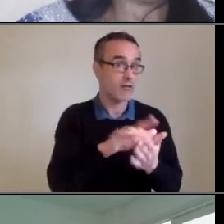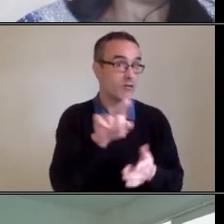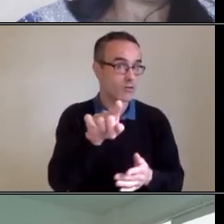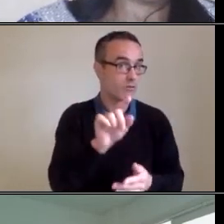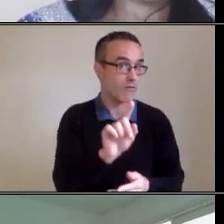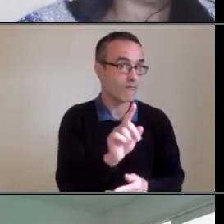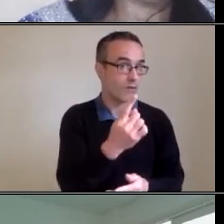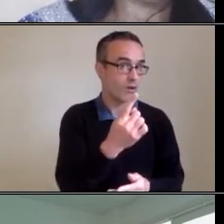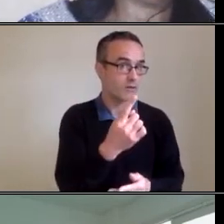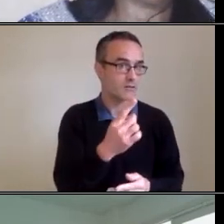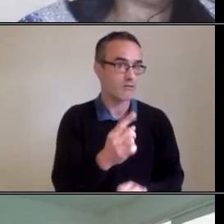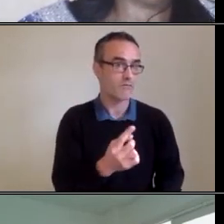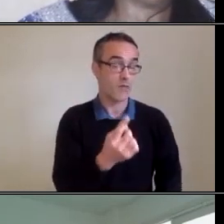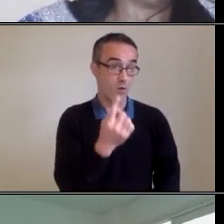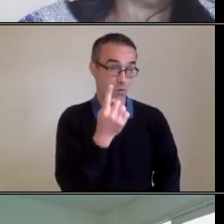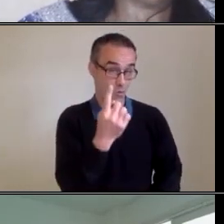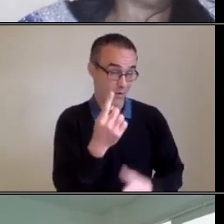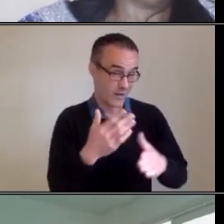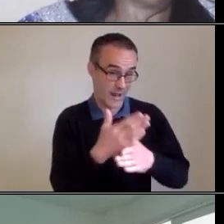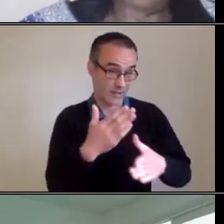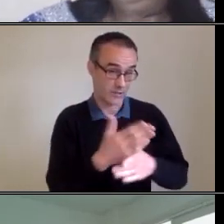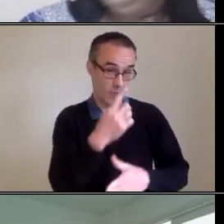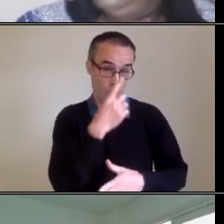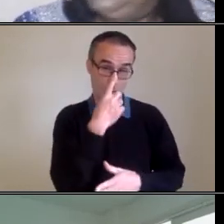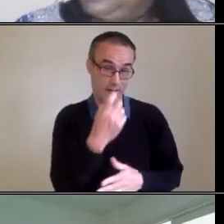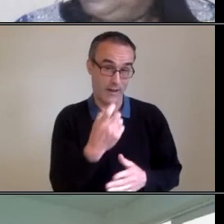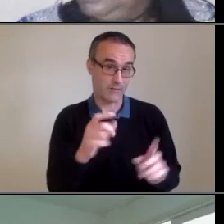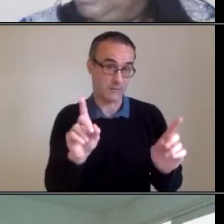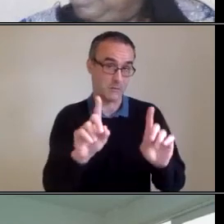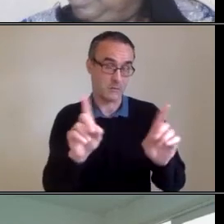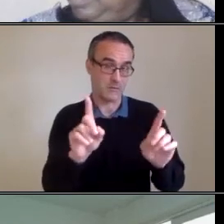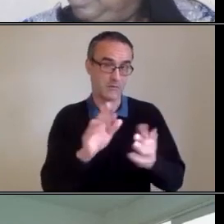with this. Sarah, what's the one action we can take?